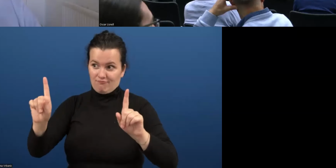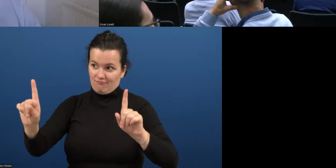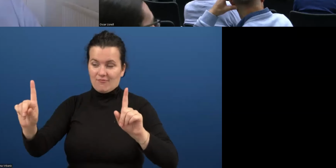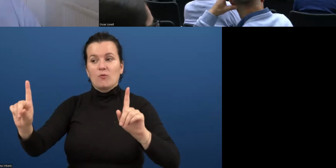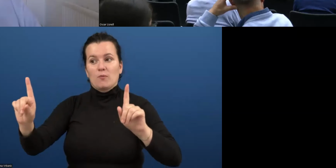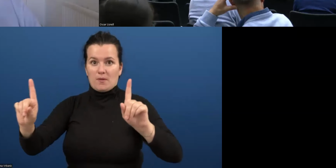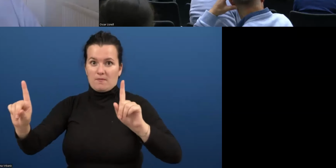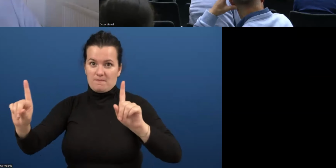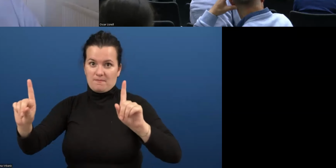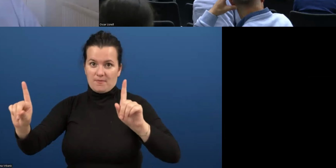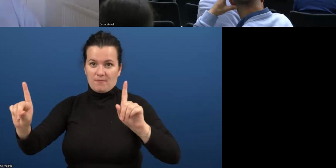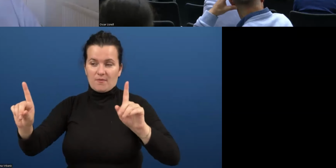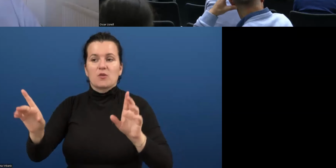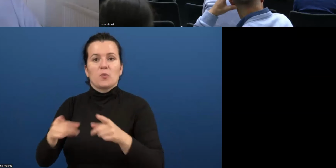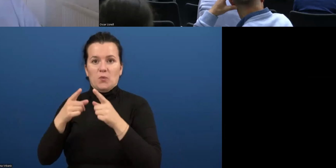So.